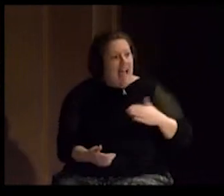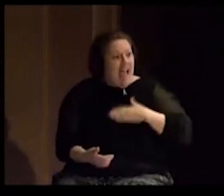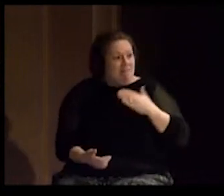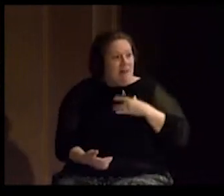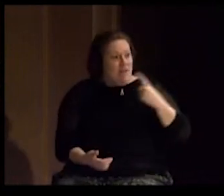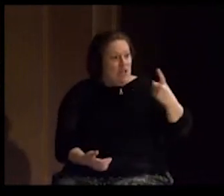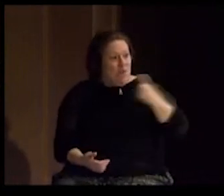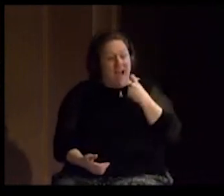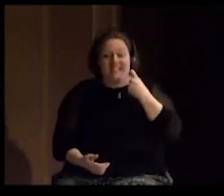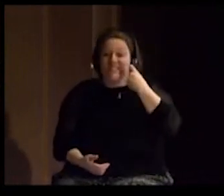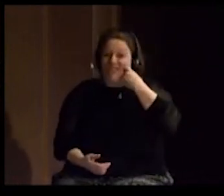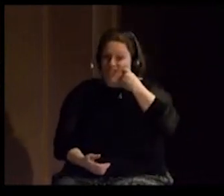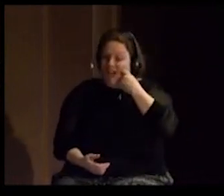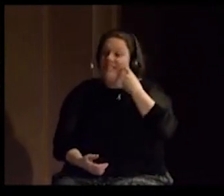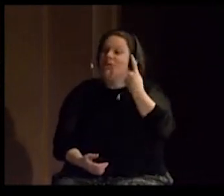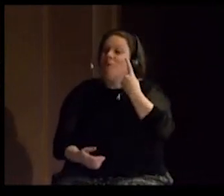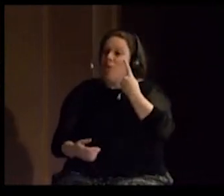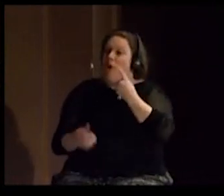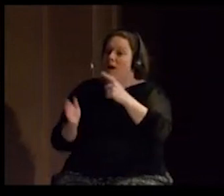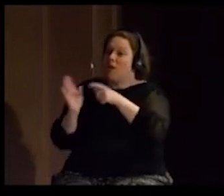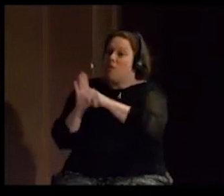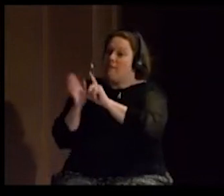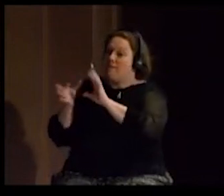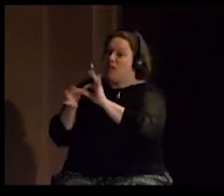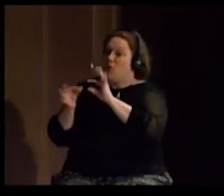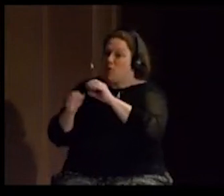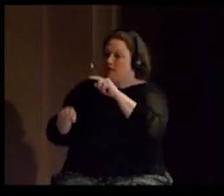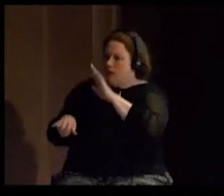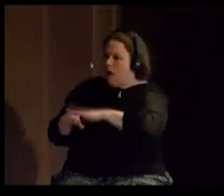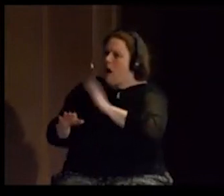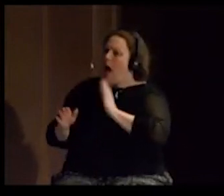got the question back from one of our reviewers on this paper.